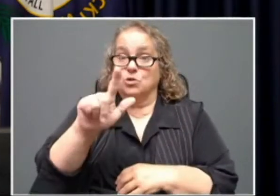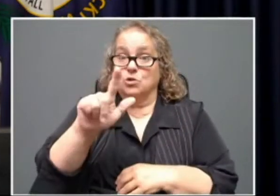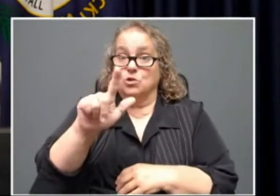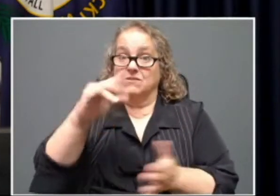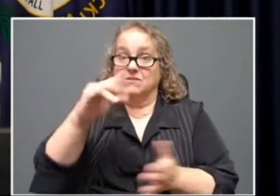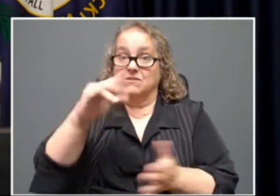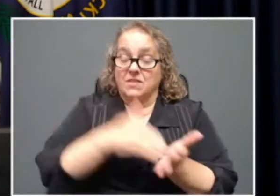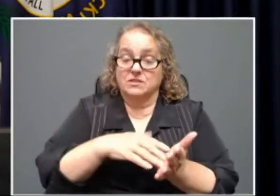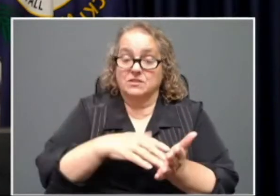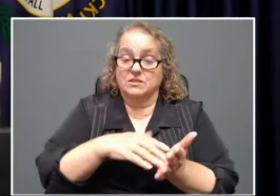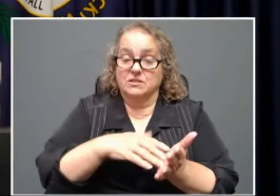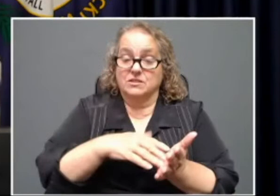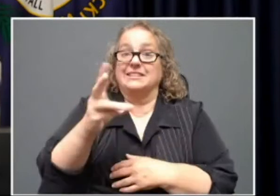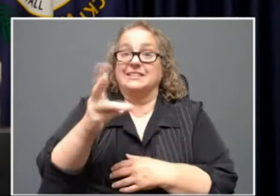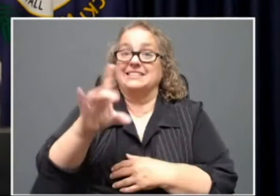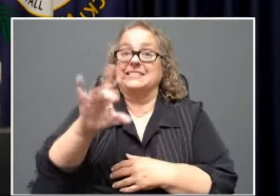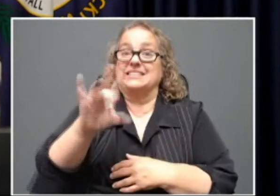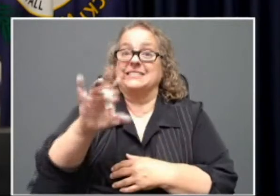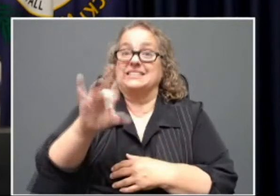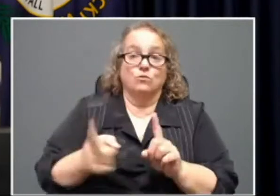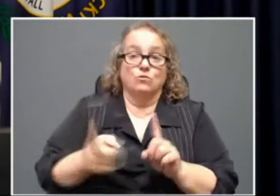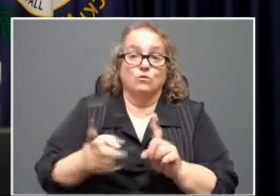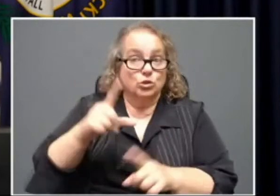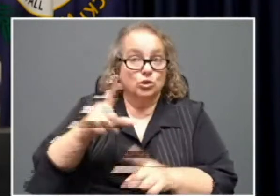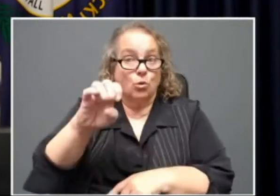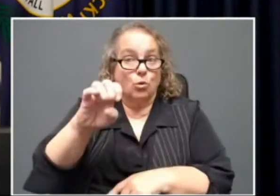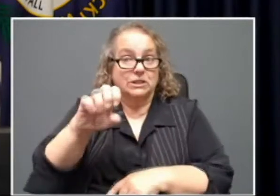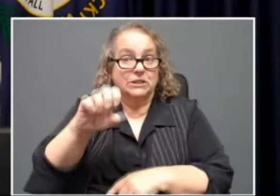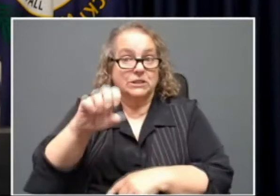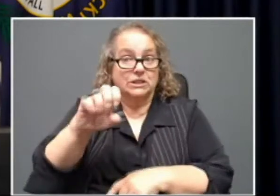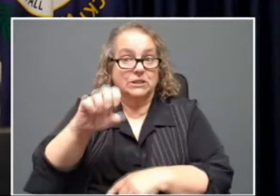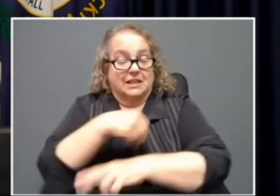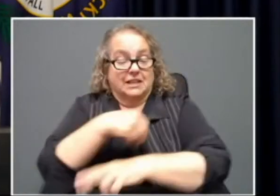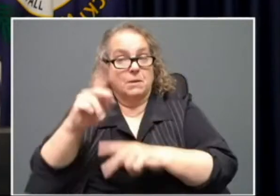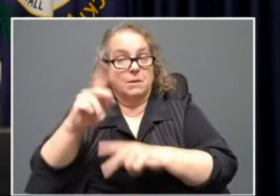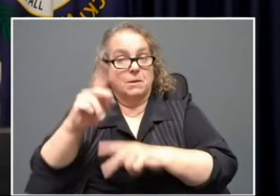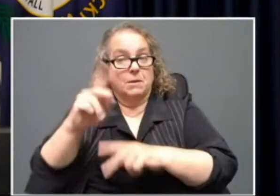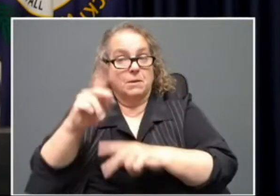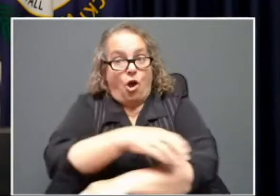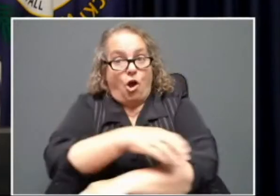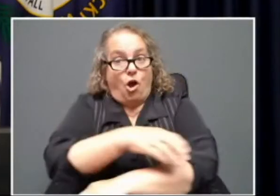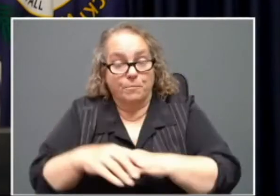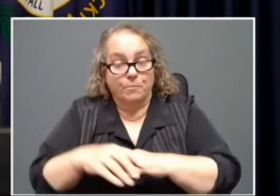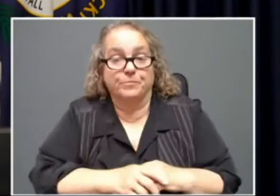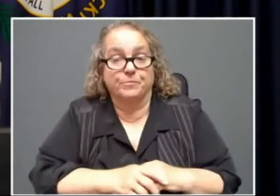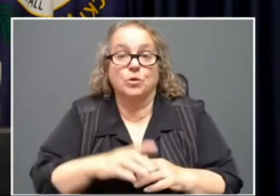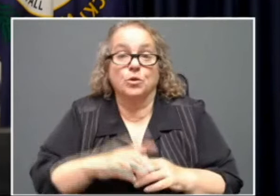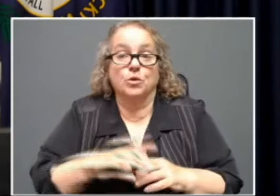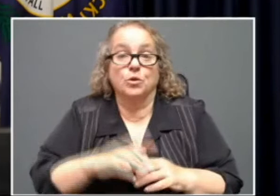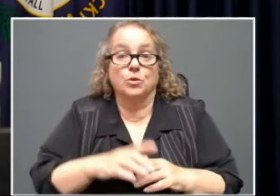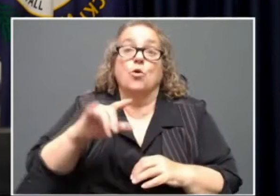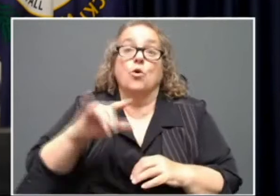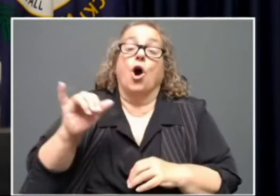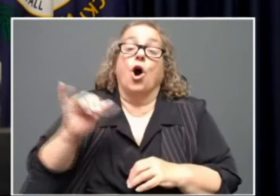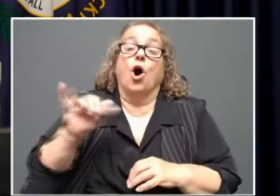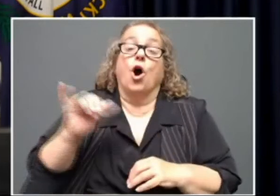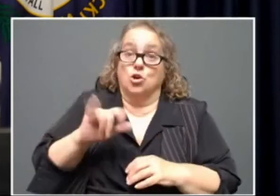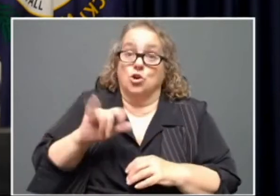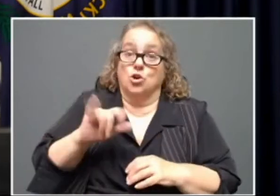1,927,168 first doses of these vaccines into people's arms. When you also